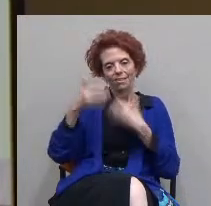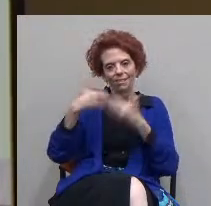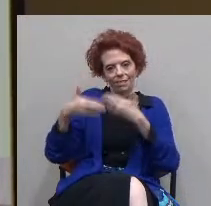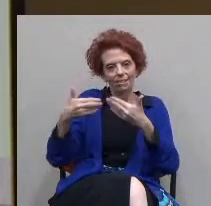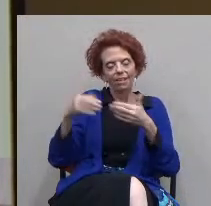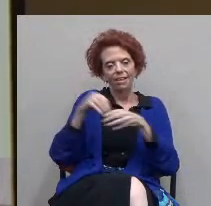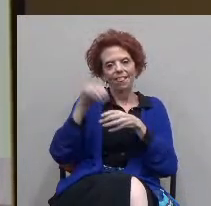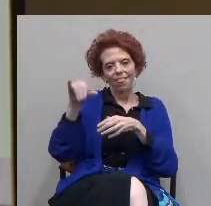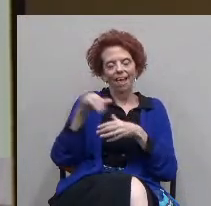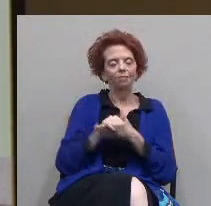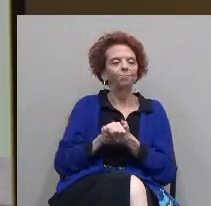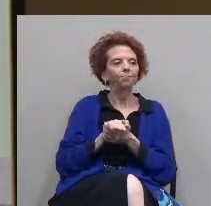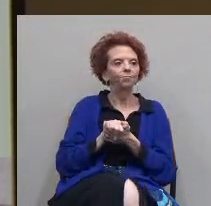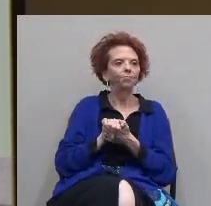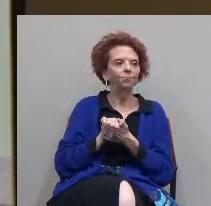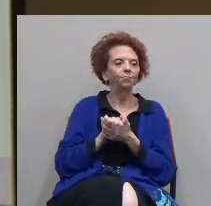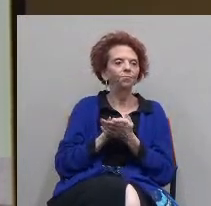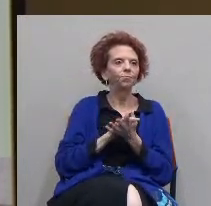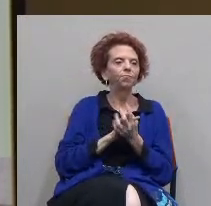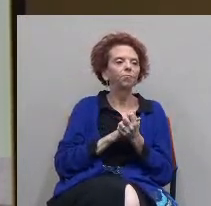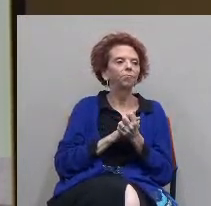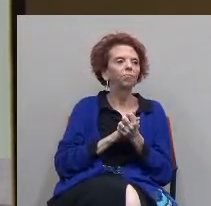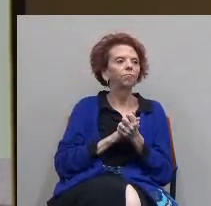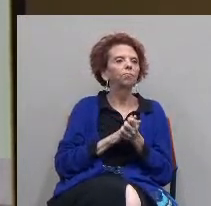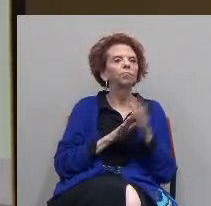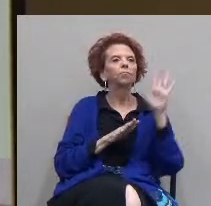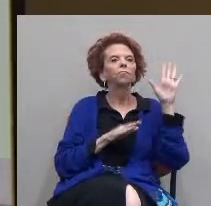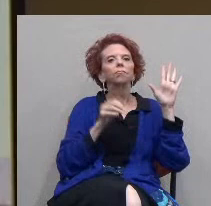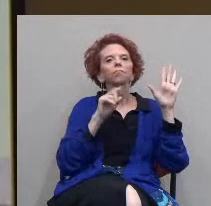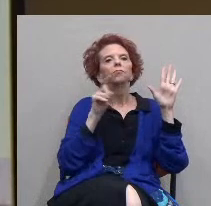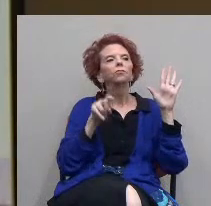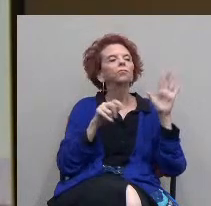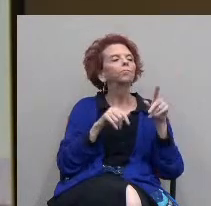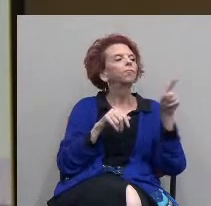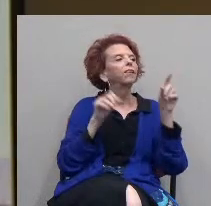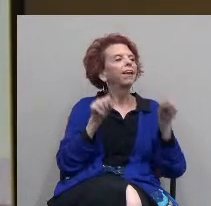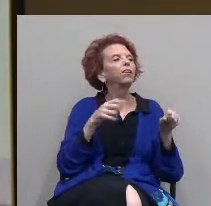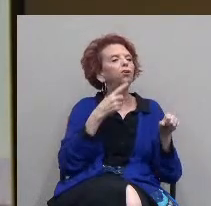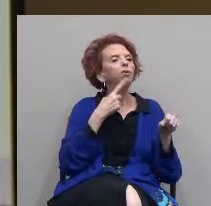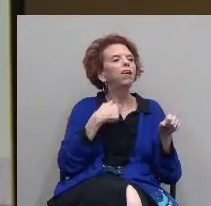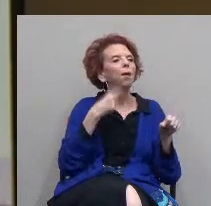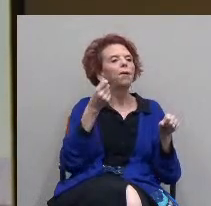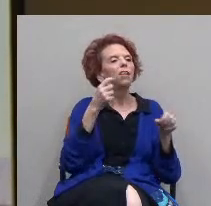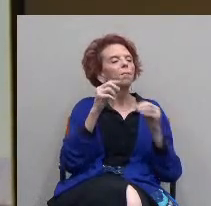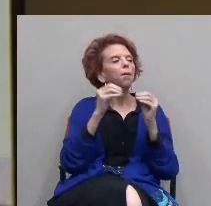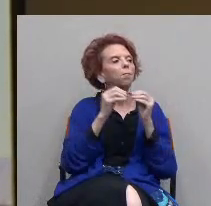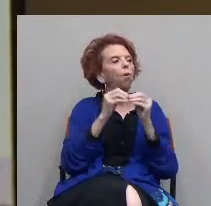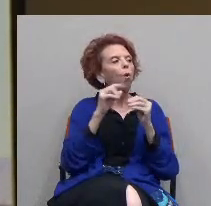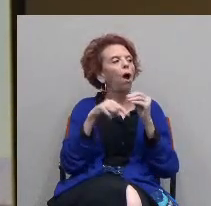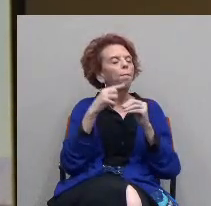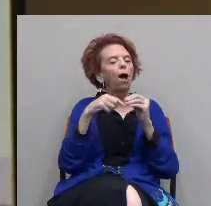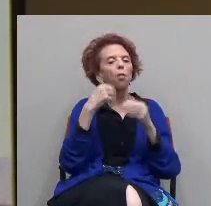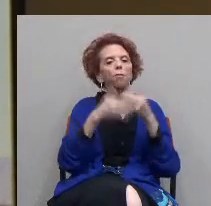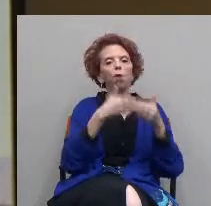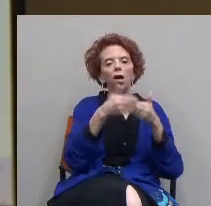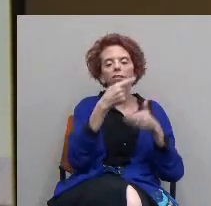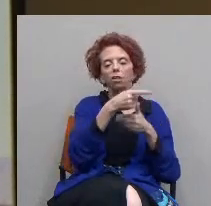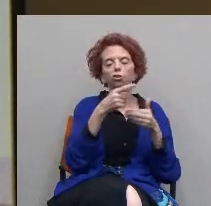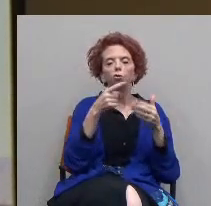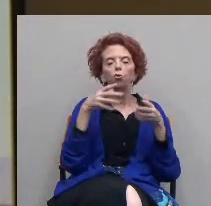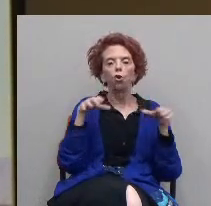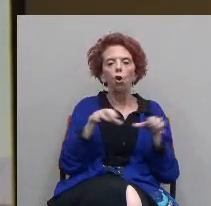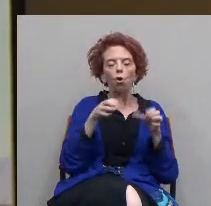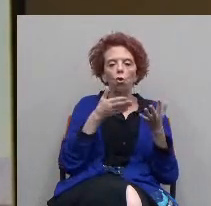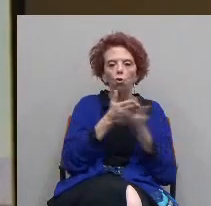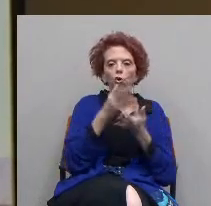their legislation. Yes, ma'am. Can you tell me a little more about the process that you go through